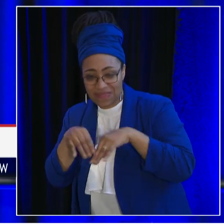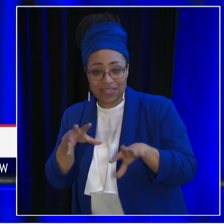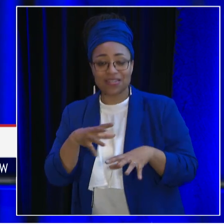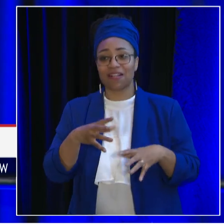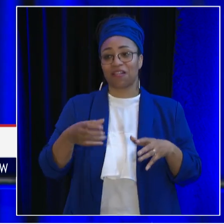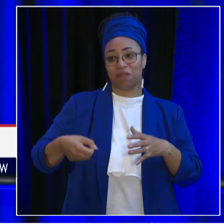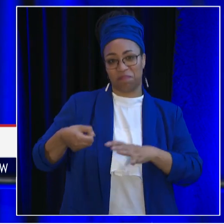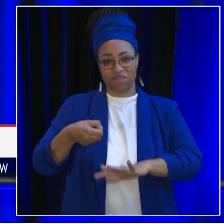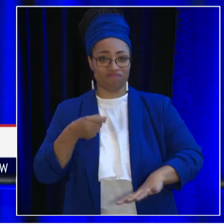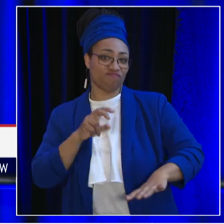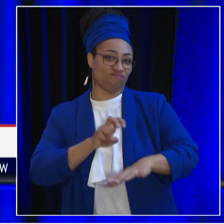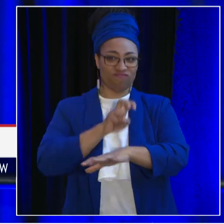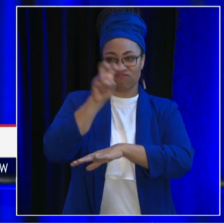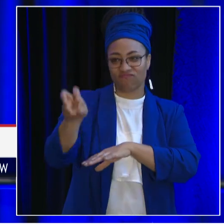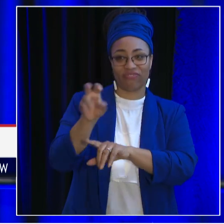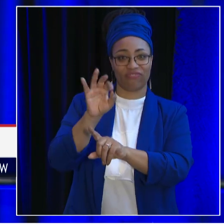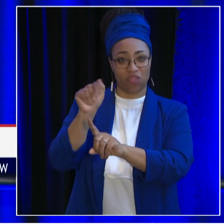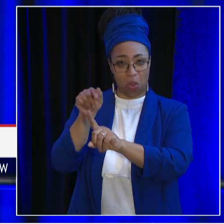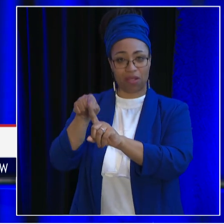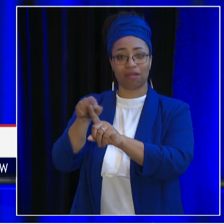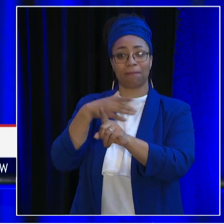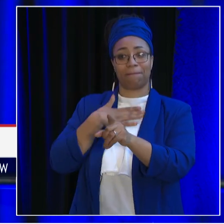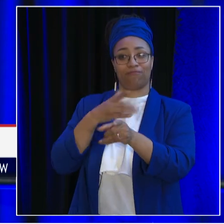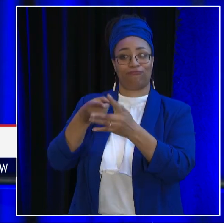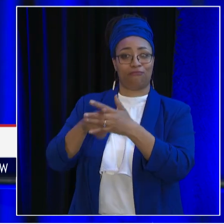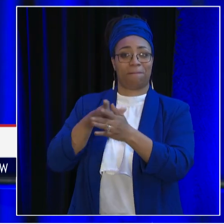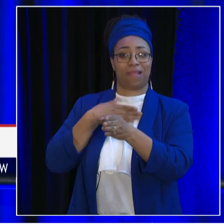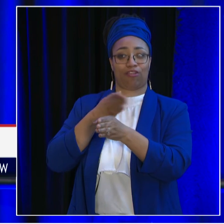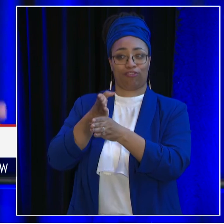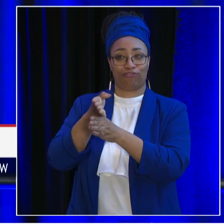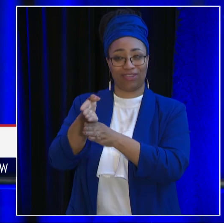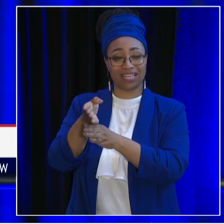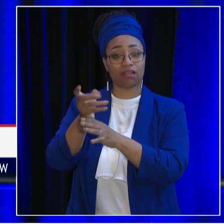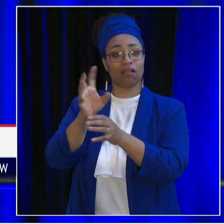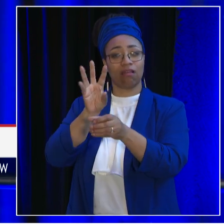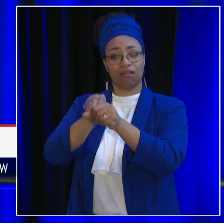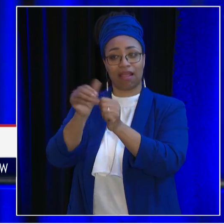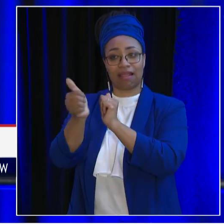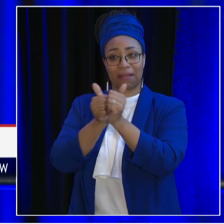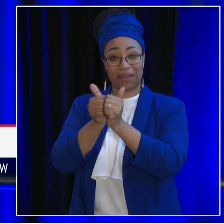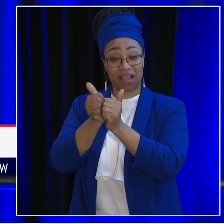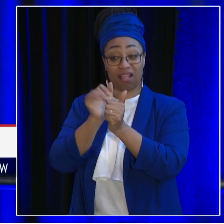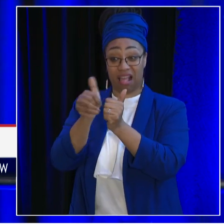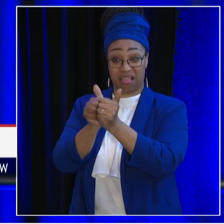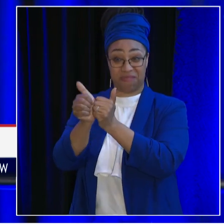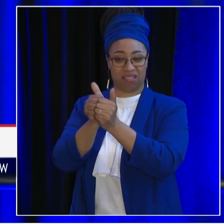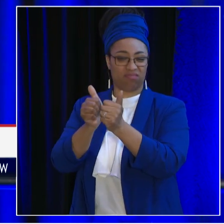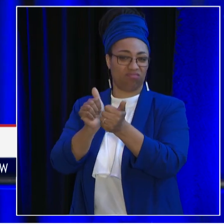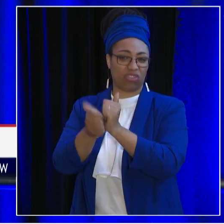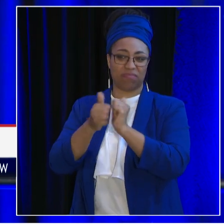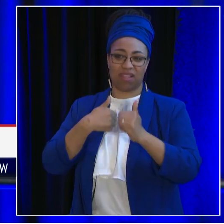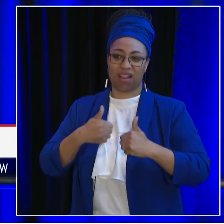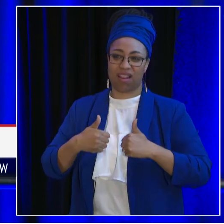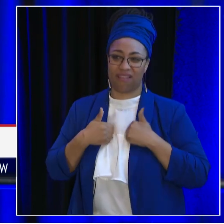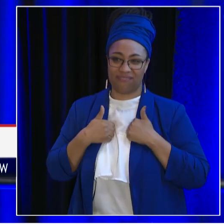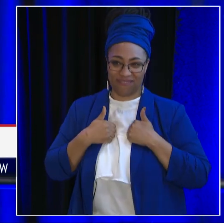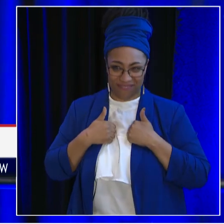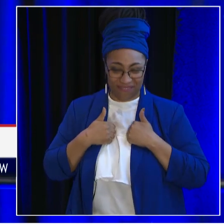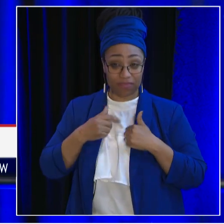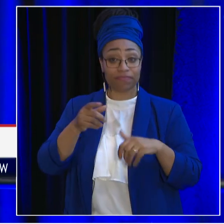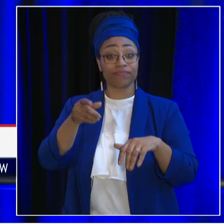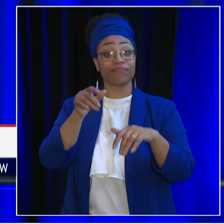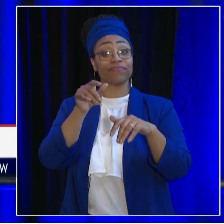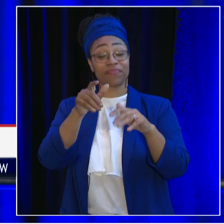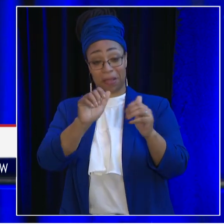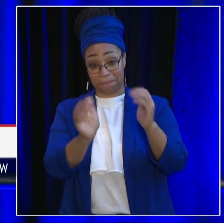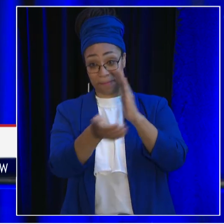work as an organizer, working on different campaigns. The campaign that changed my life was Amendment 4 in the state of Florida, which was the